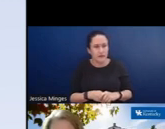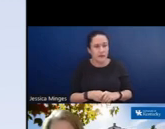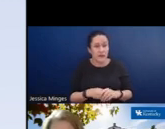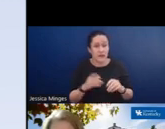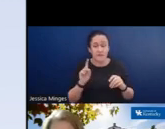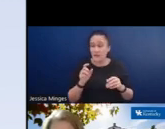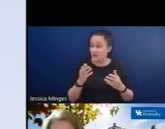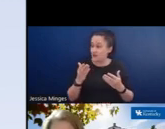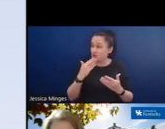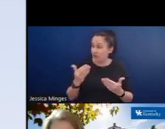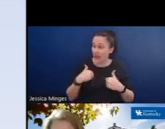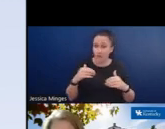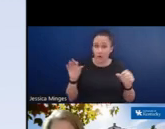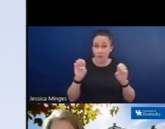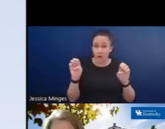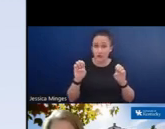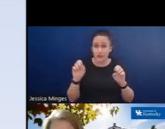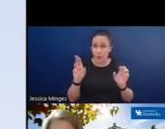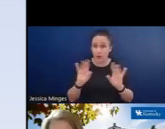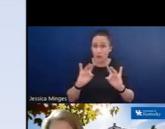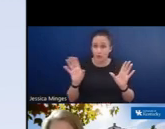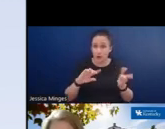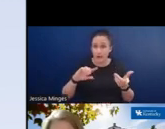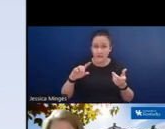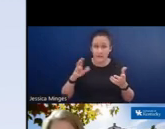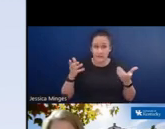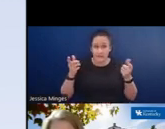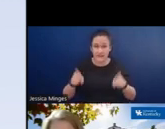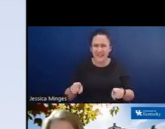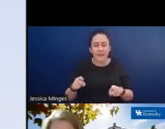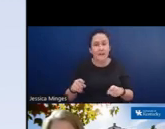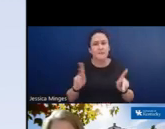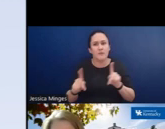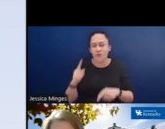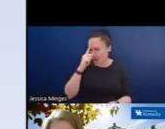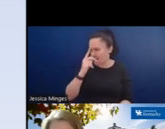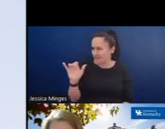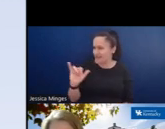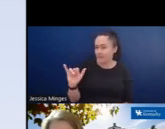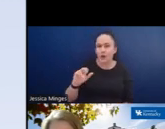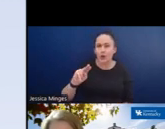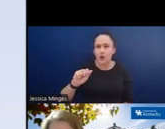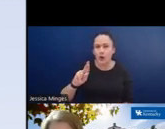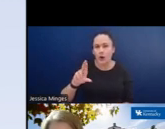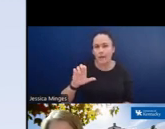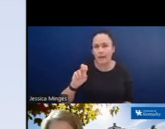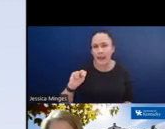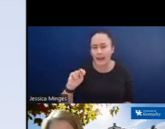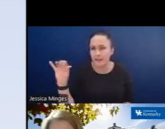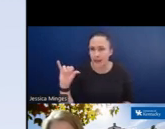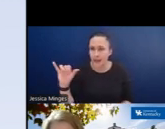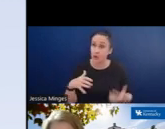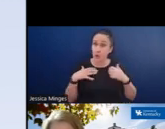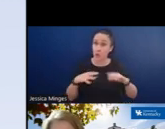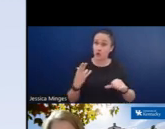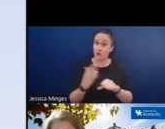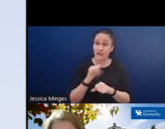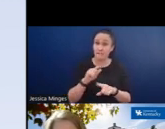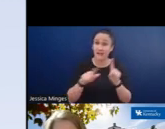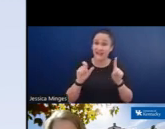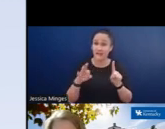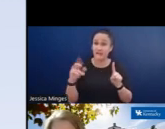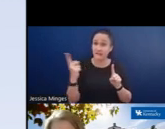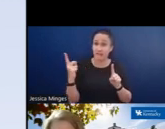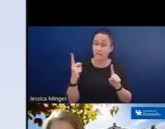people really liked this because they thought of it almost like a Narcan of like, yeah, we hope we don't have to use it, but if we're sexually assaulted, if a condom